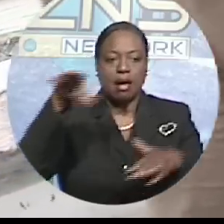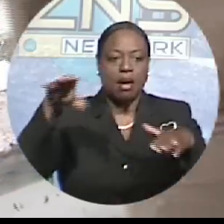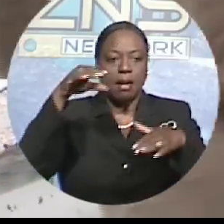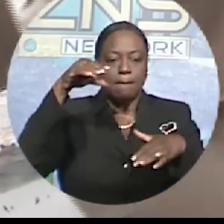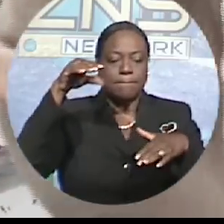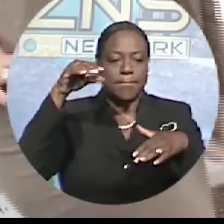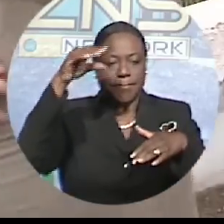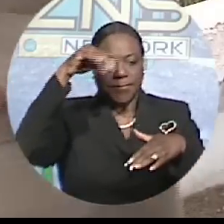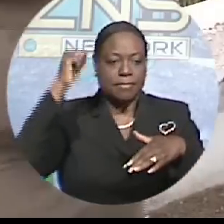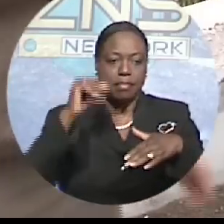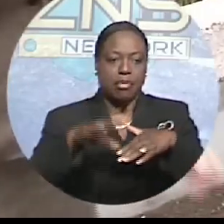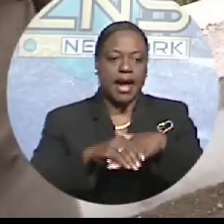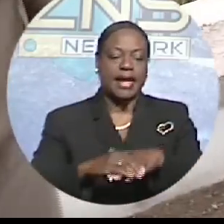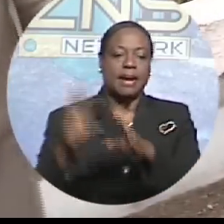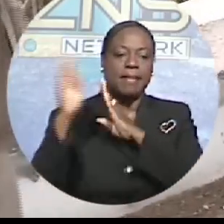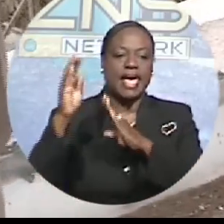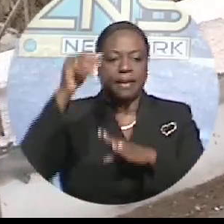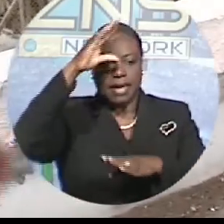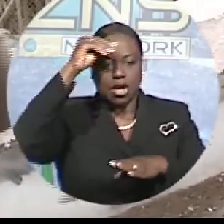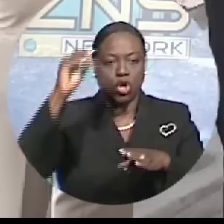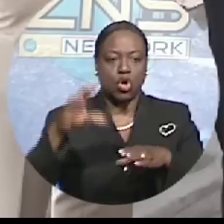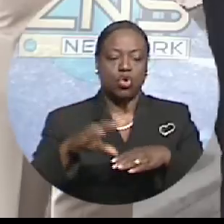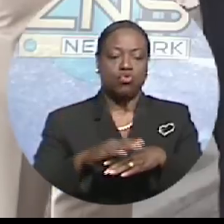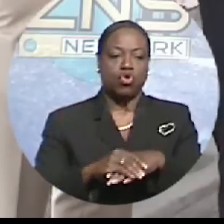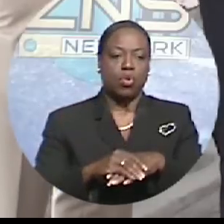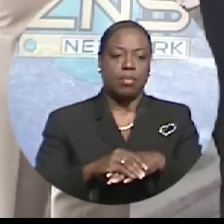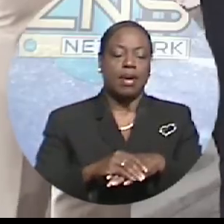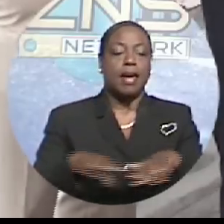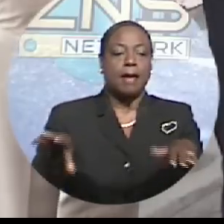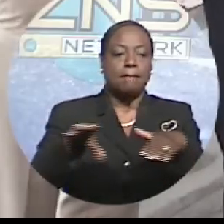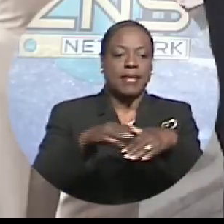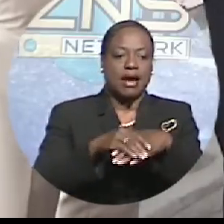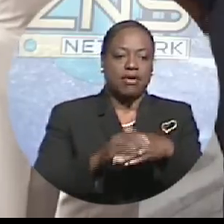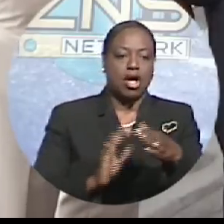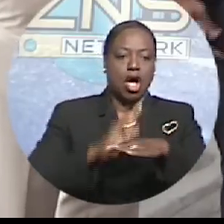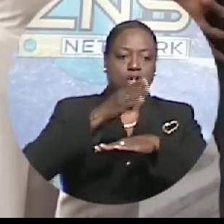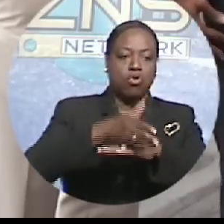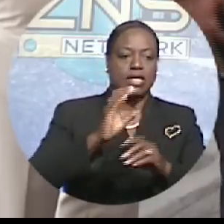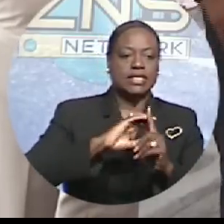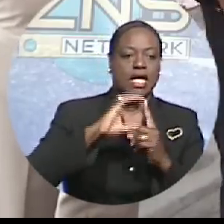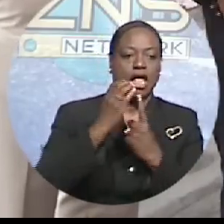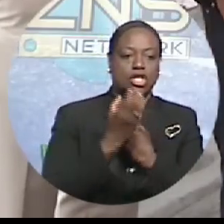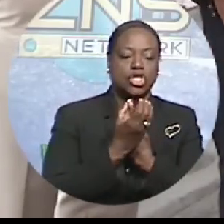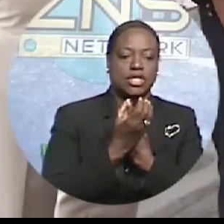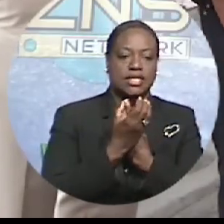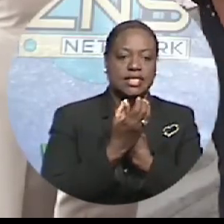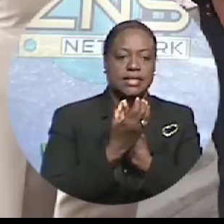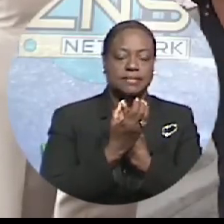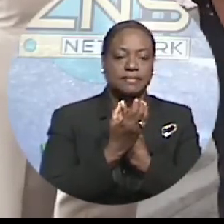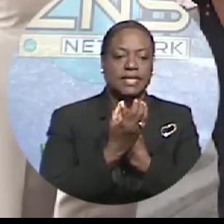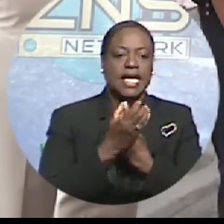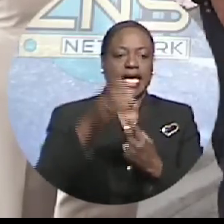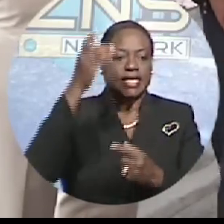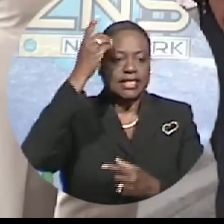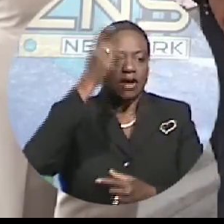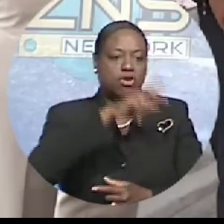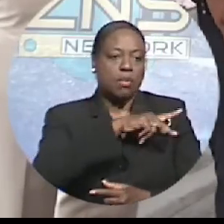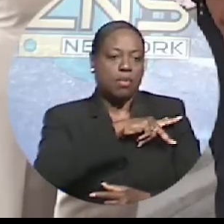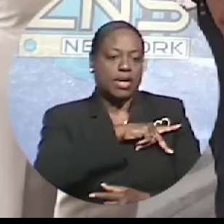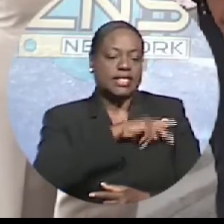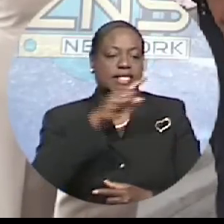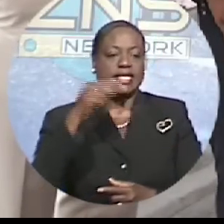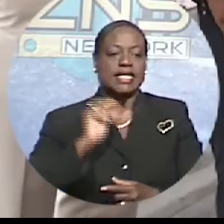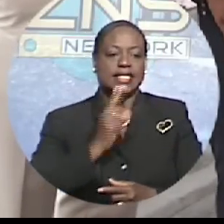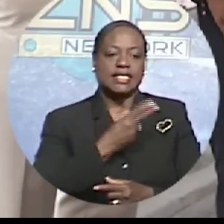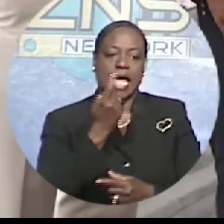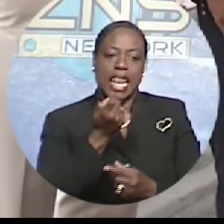to say, the play touches on the very controversial issue of marrying across cultures. Without giving too much, writer Dario Portia gave us a brief synopsis of the